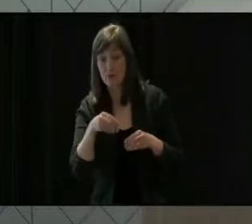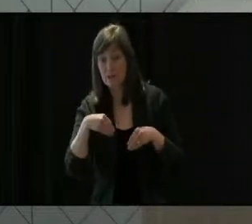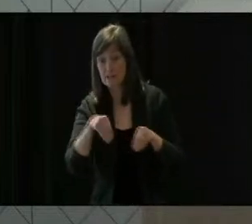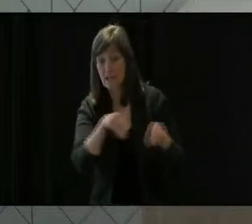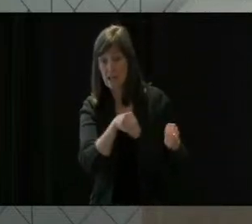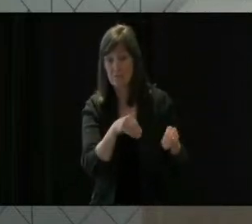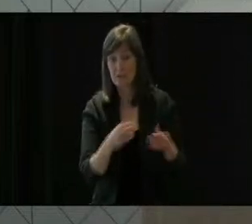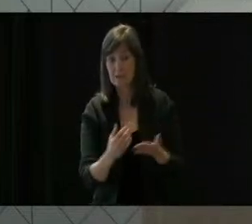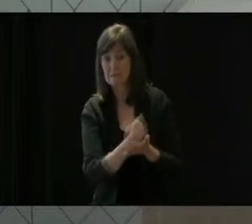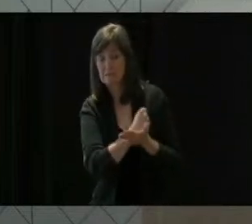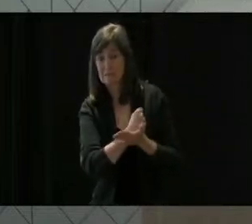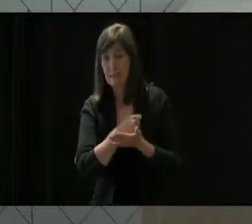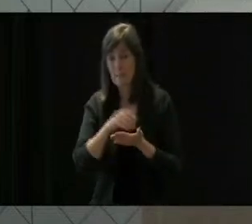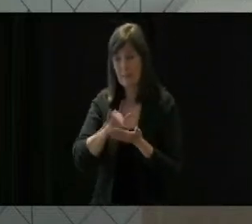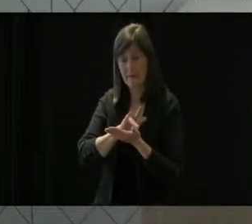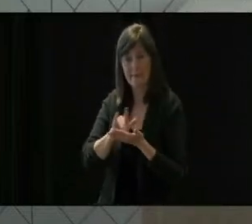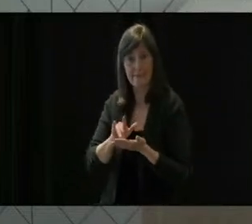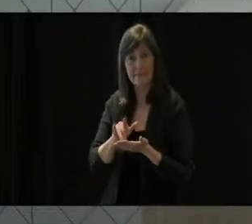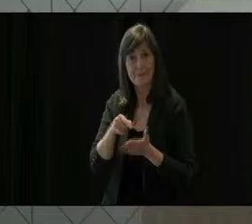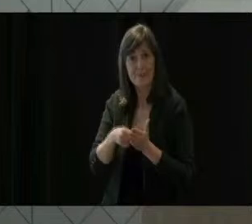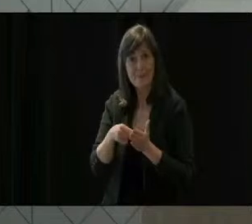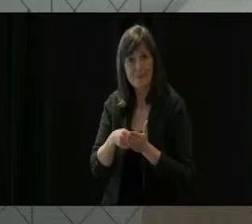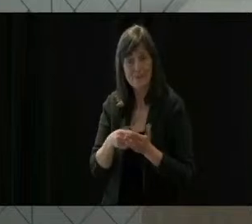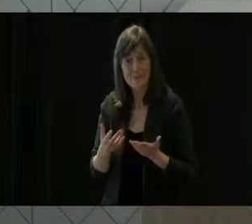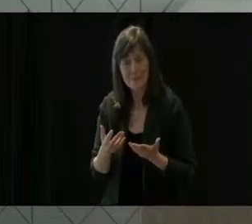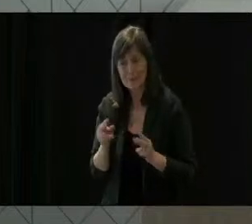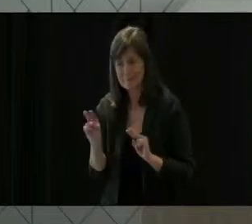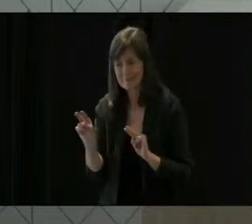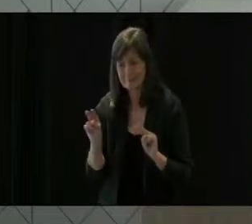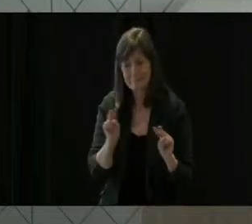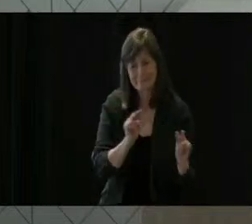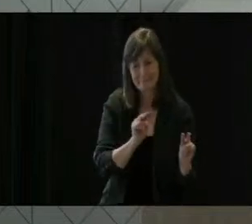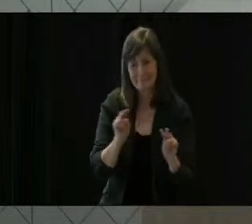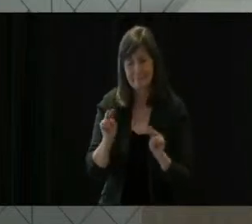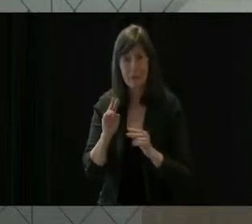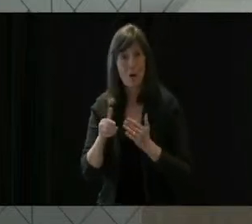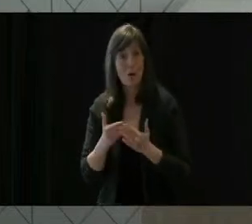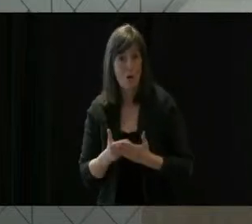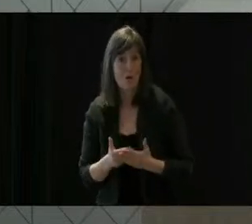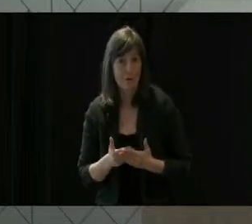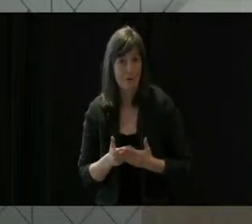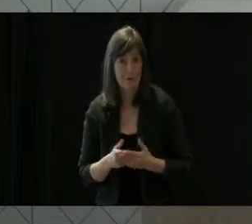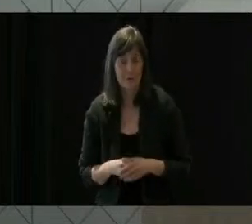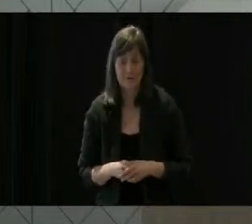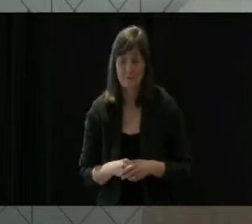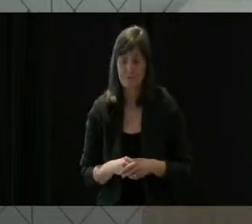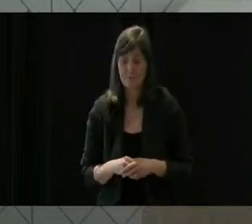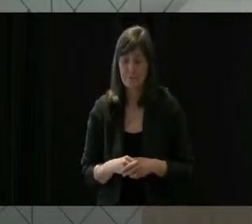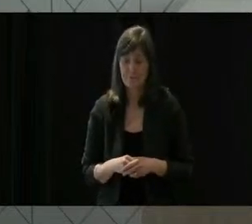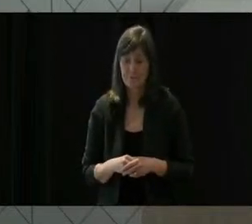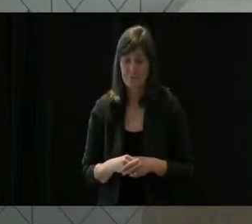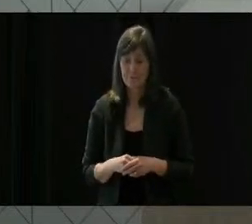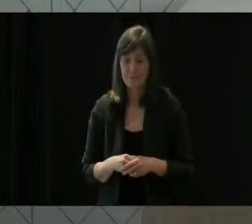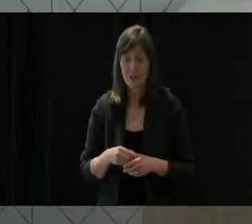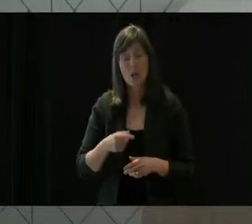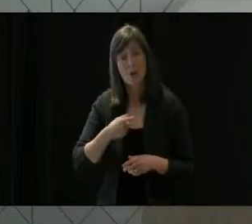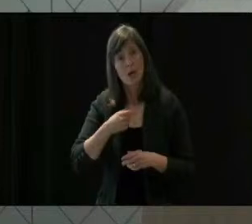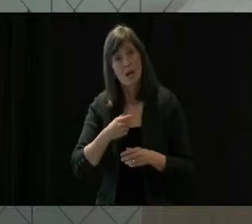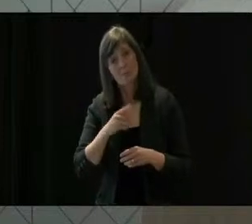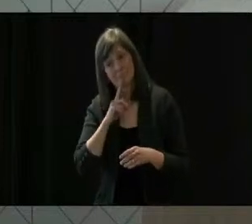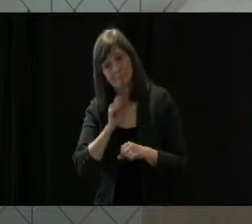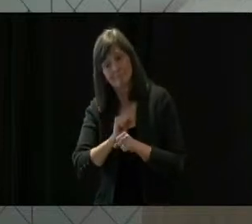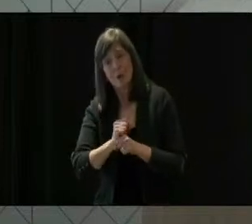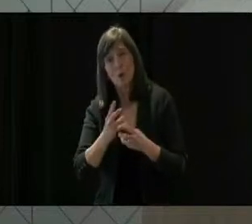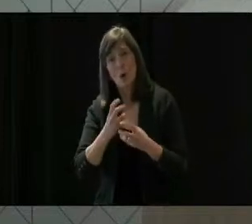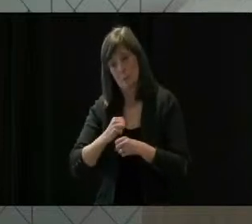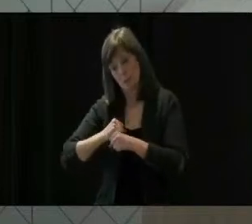And secondly, you know, we do want to protect the lower income people as much